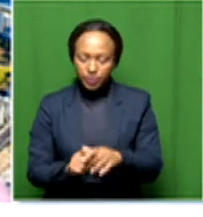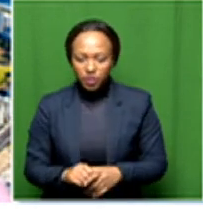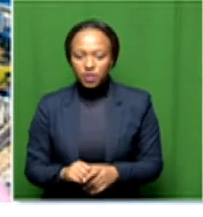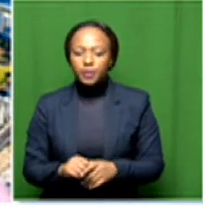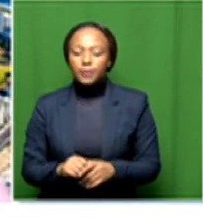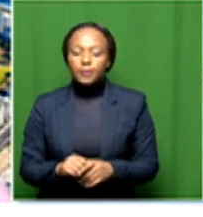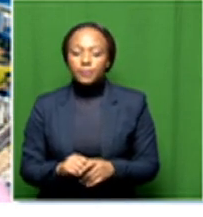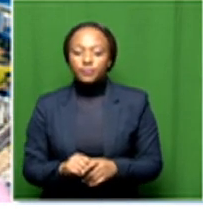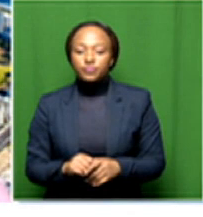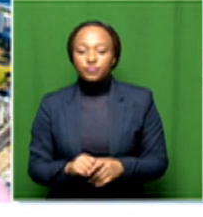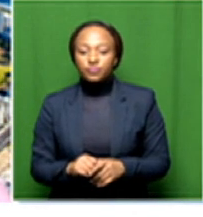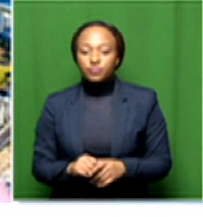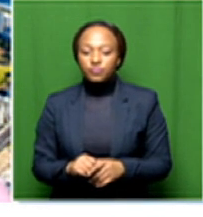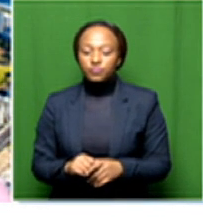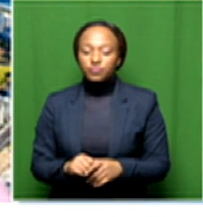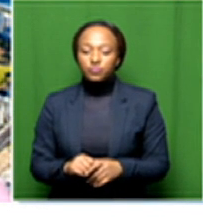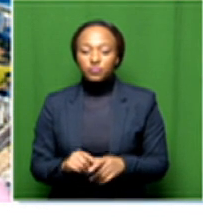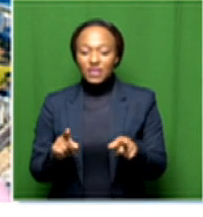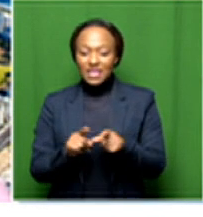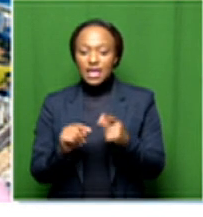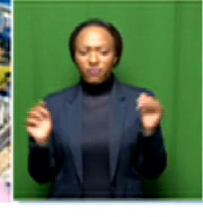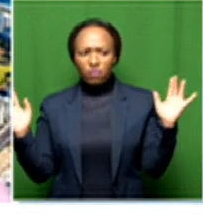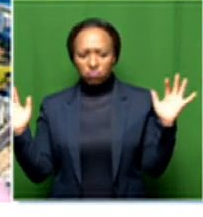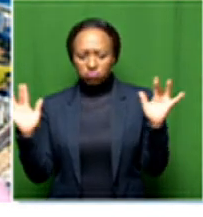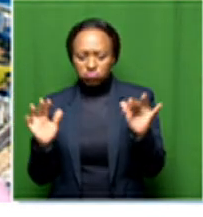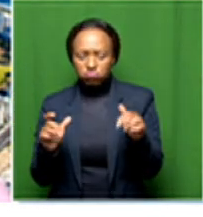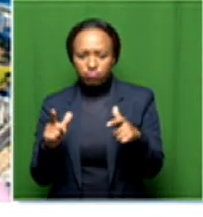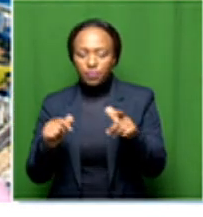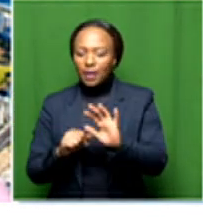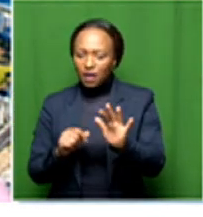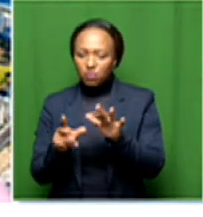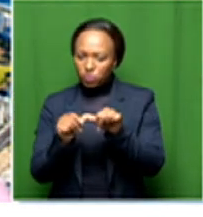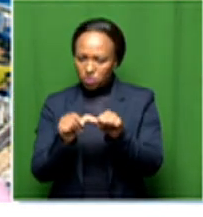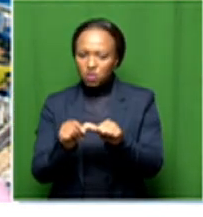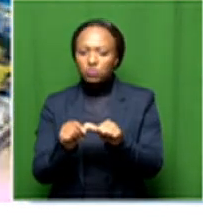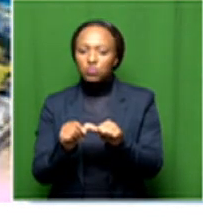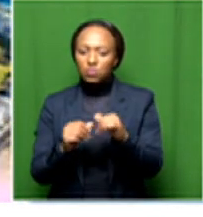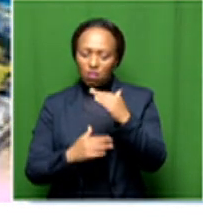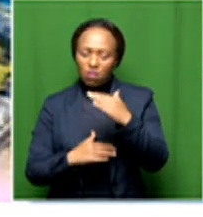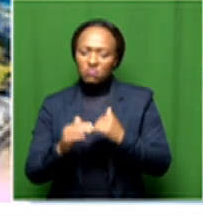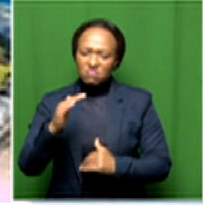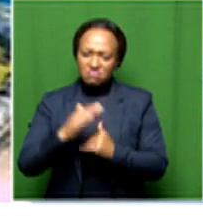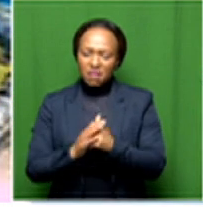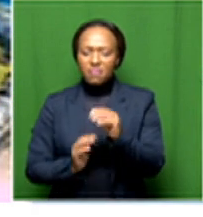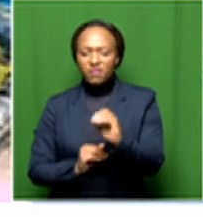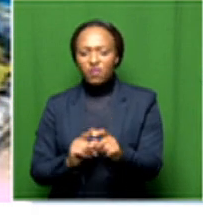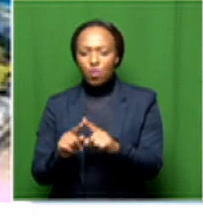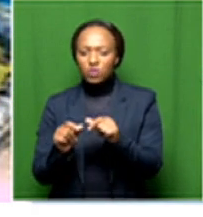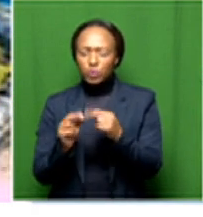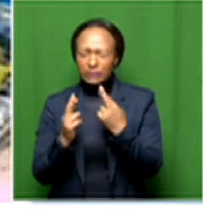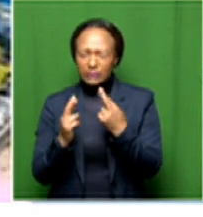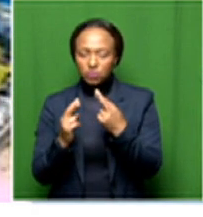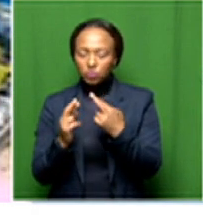distancing, good vending, large gatherings, and so forth. So I think, let's be positive and keep our fingers crossed that we don't get